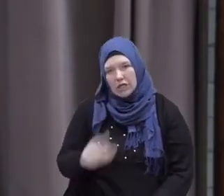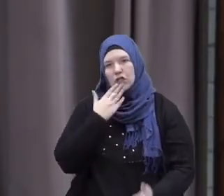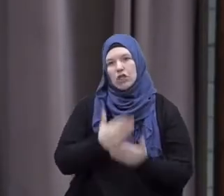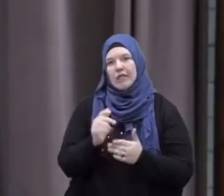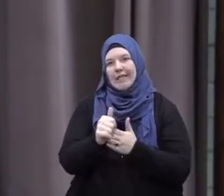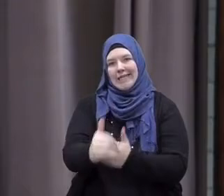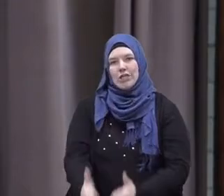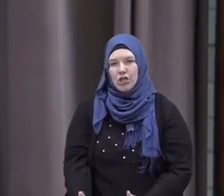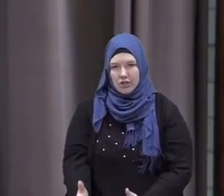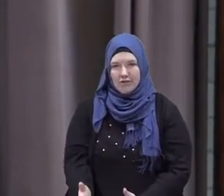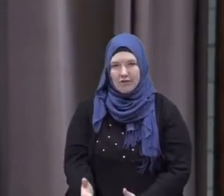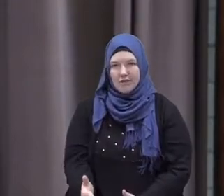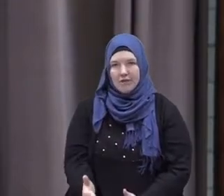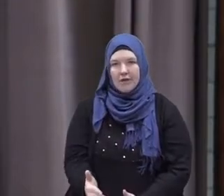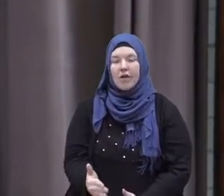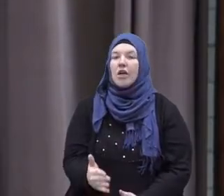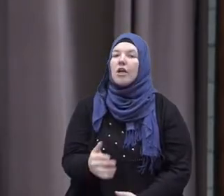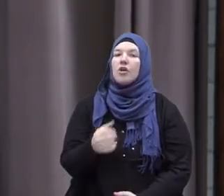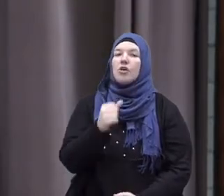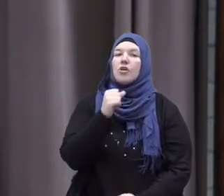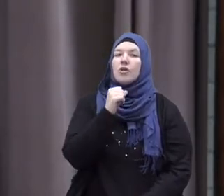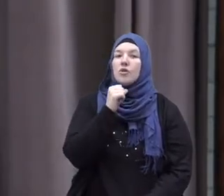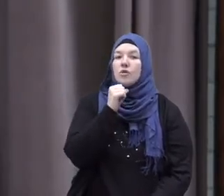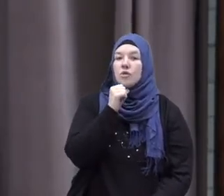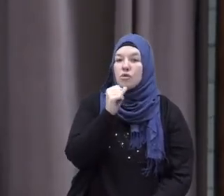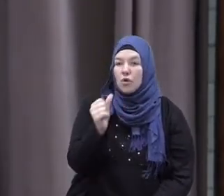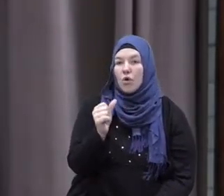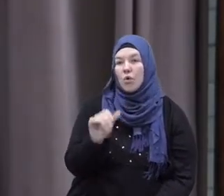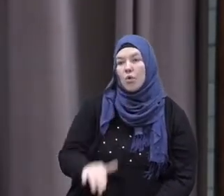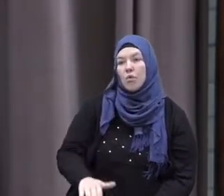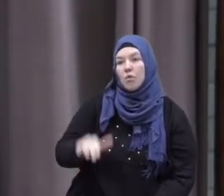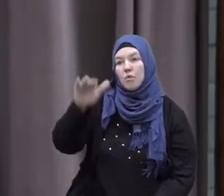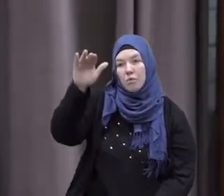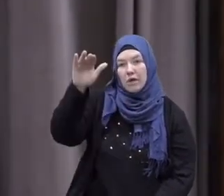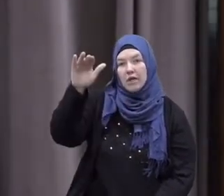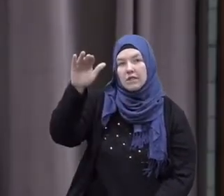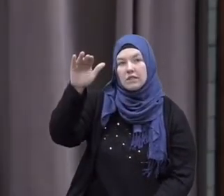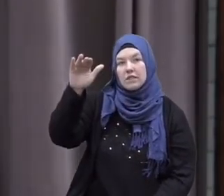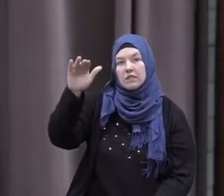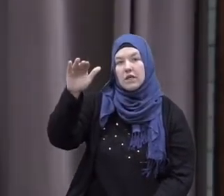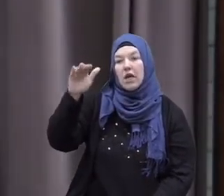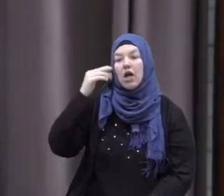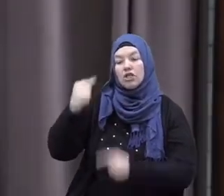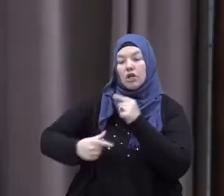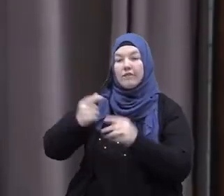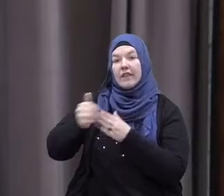You don't raise a generation of leaders if they were raised to be followers.